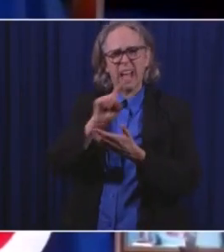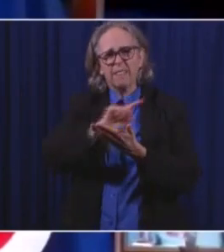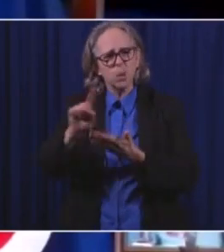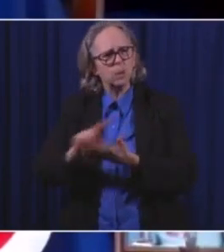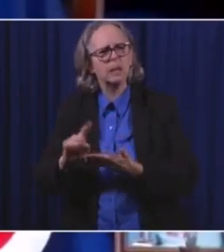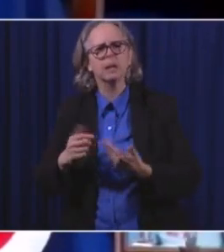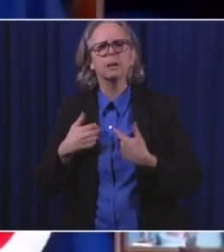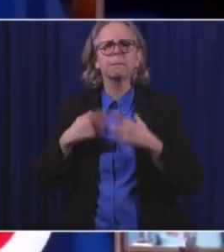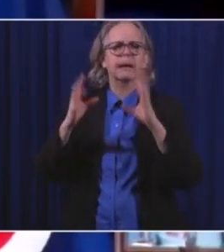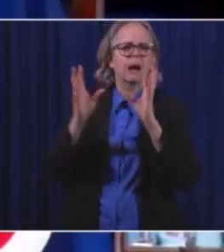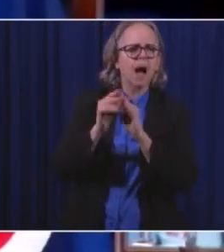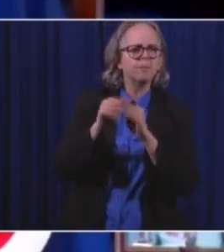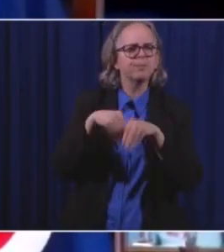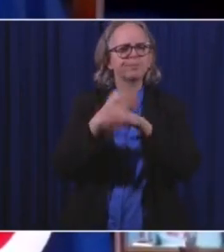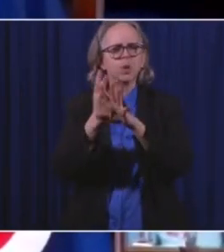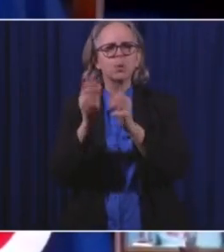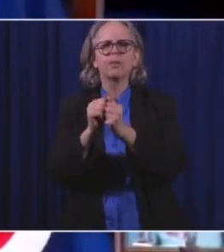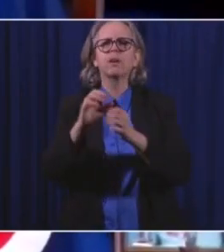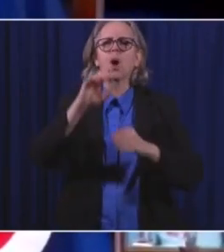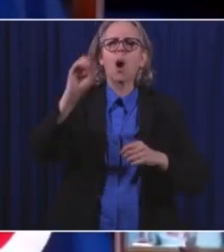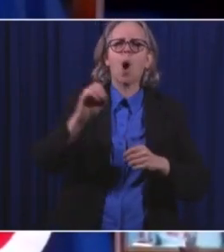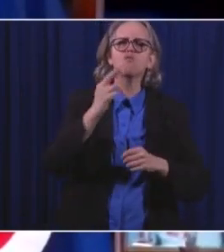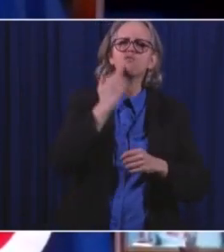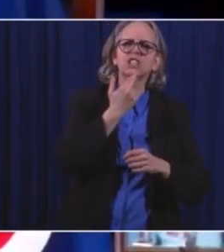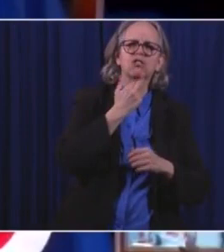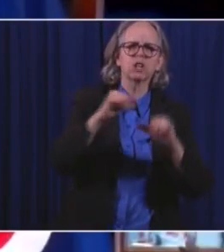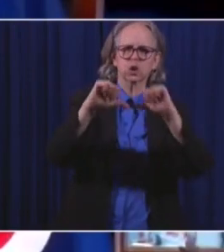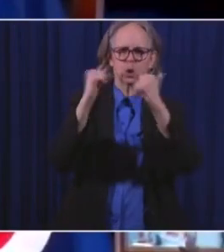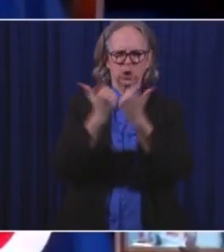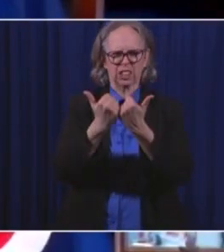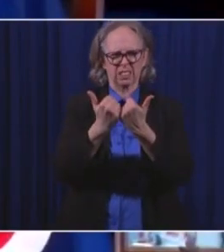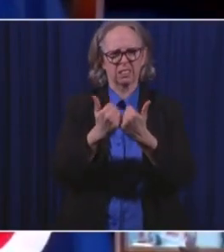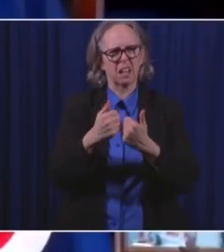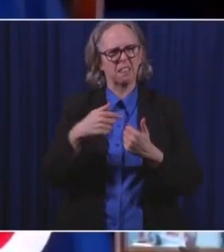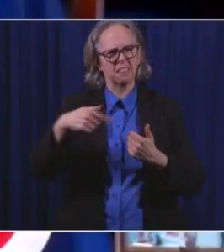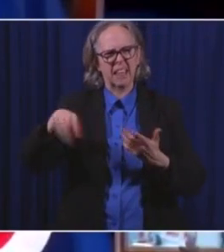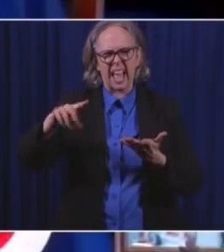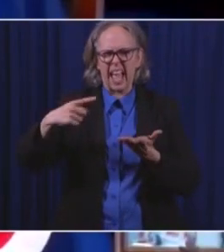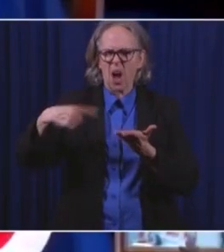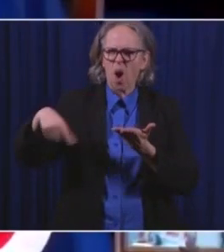industry that has been hit hard by the coronavirus